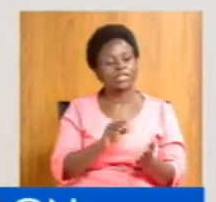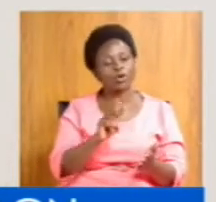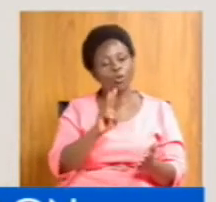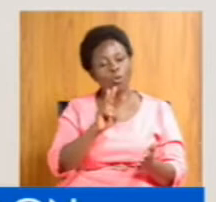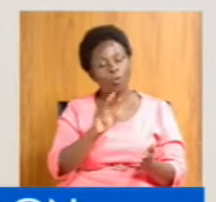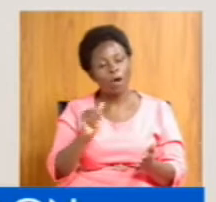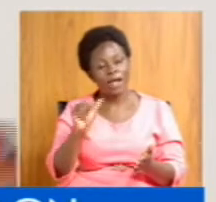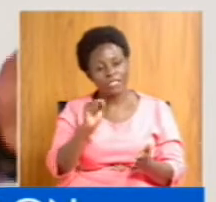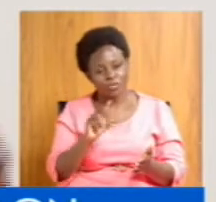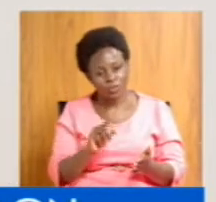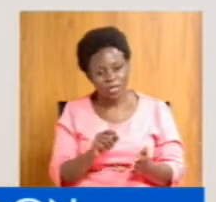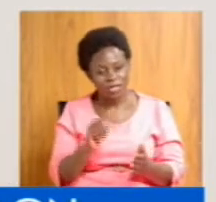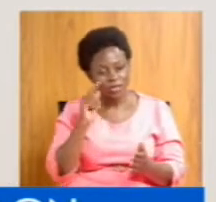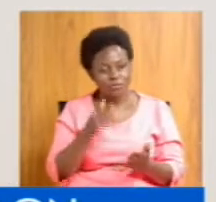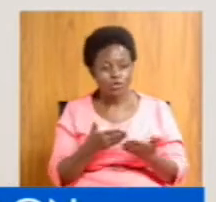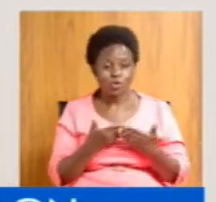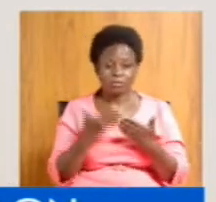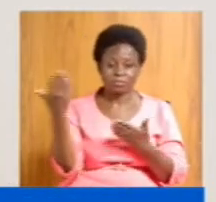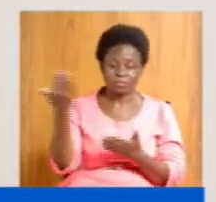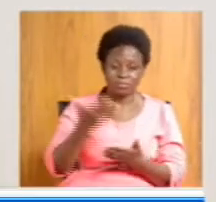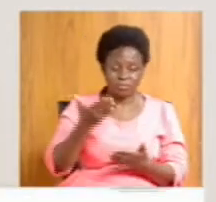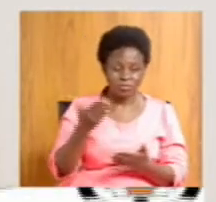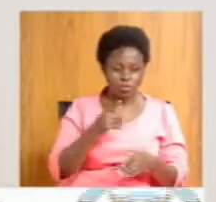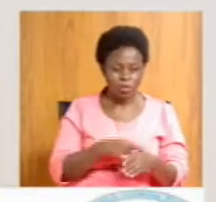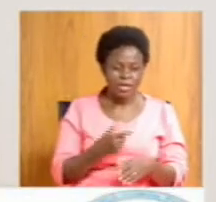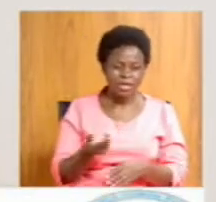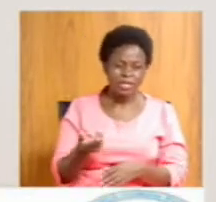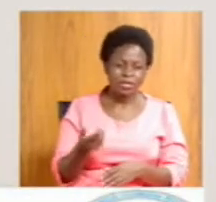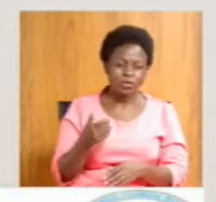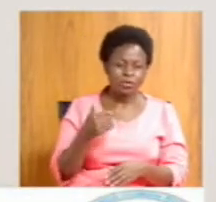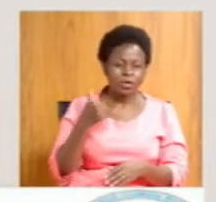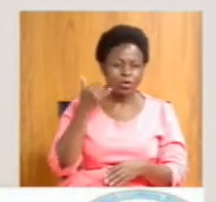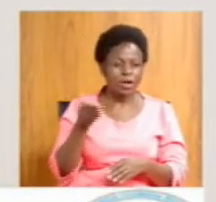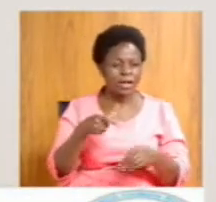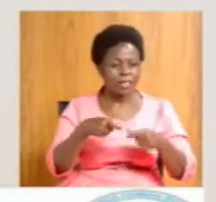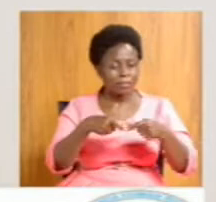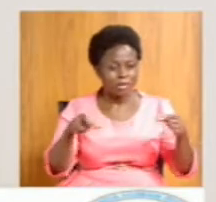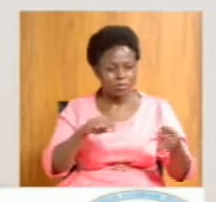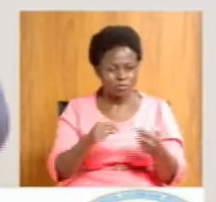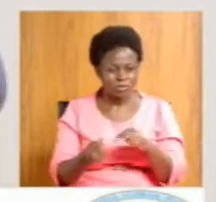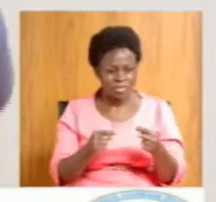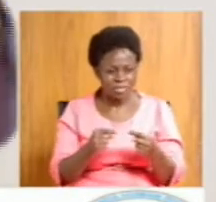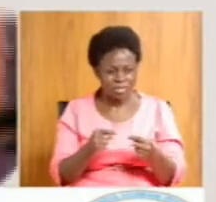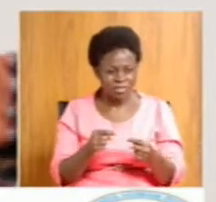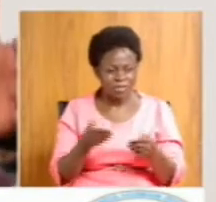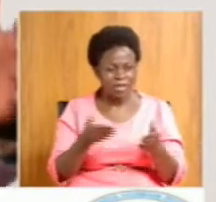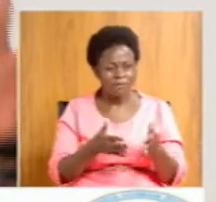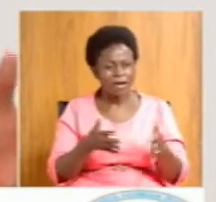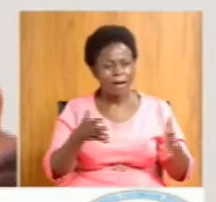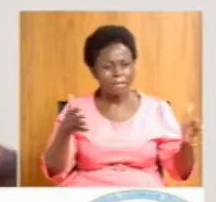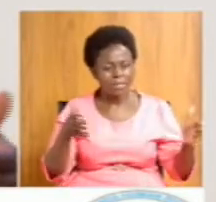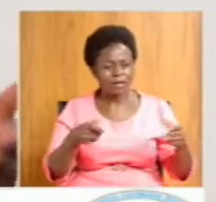and Honorable Melumba for their presentation and when we call another panel to discuss we shall have a bigger